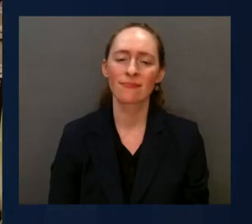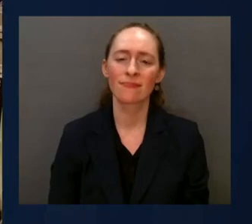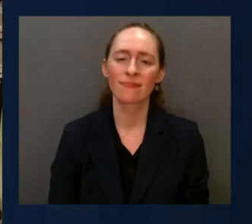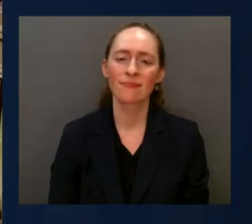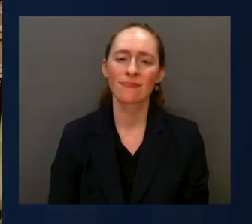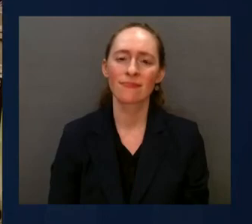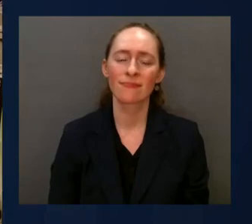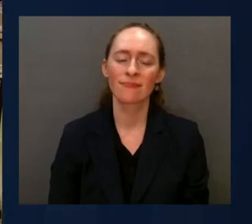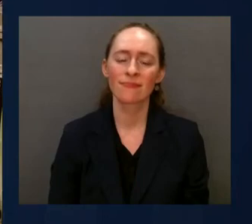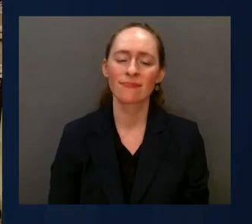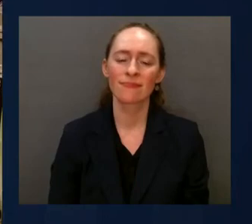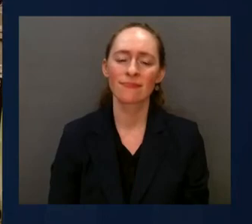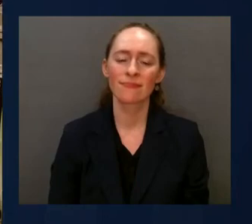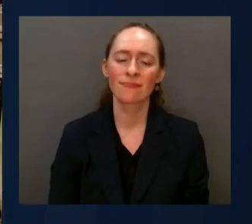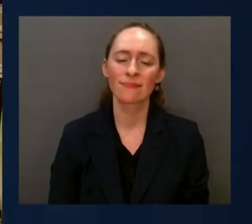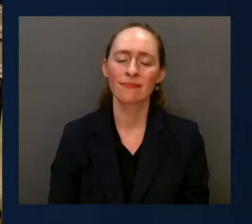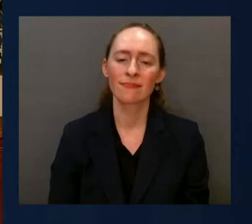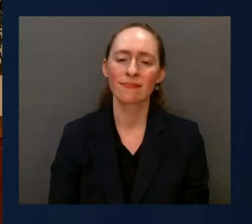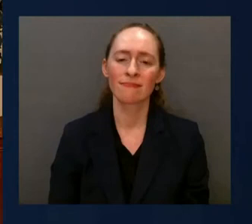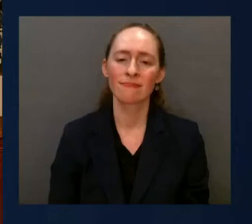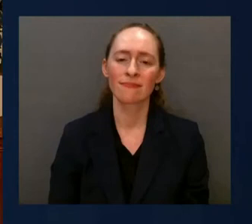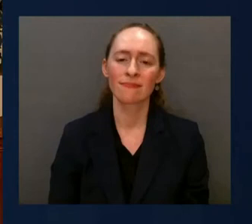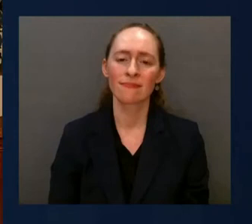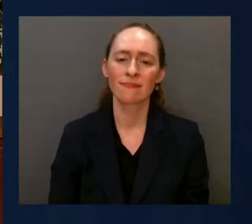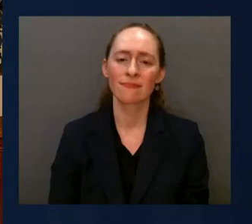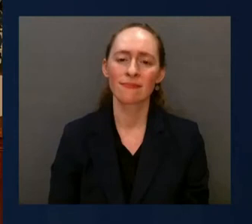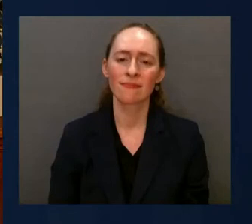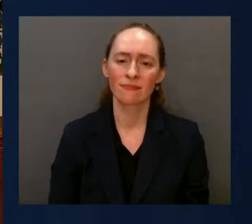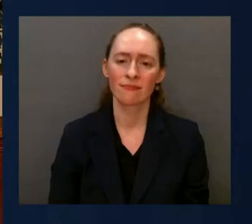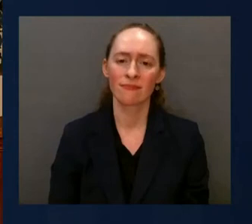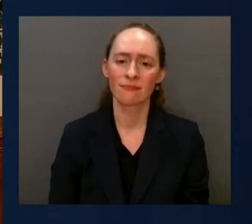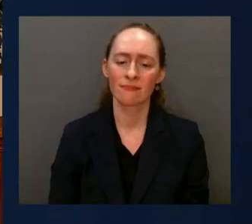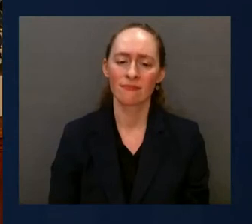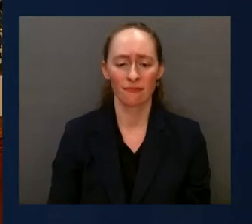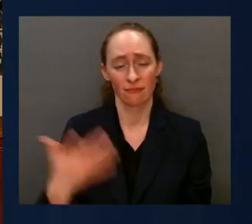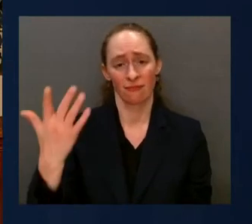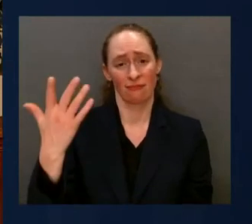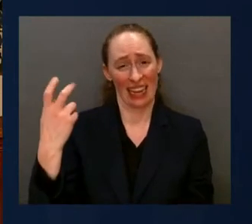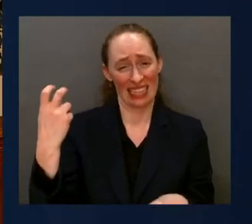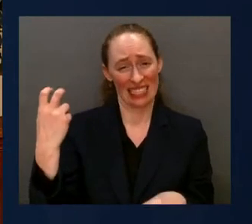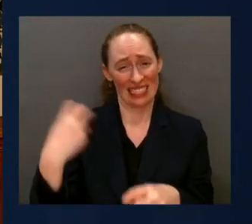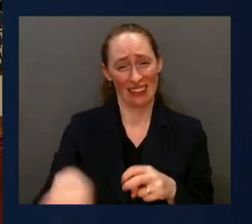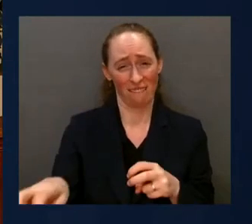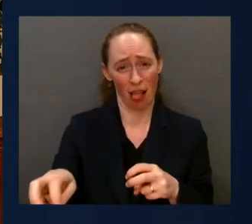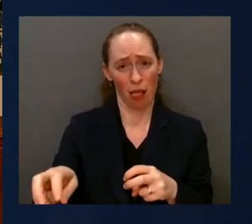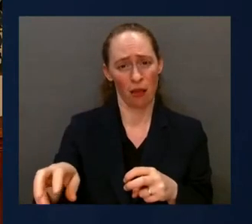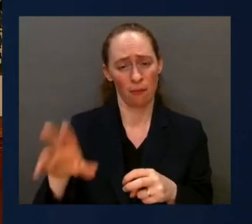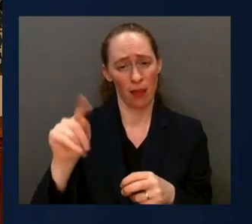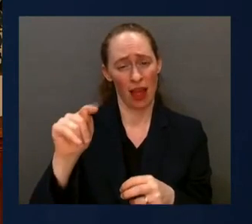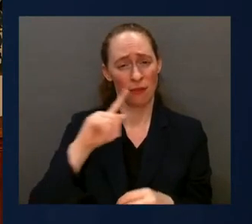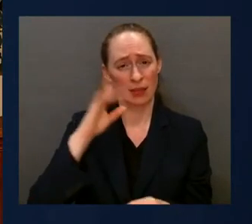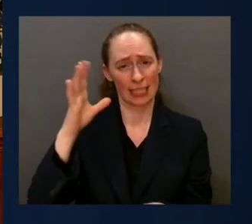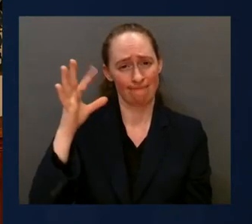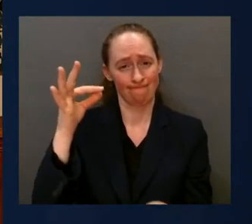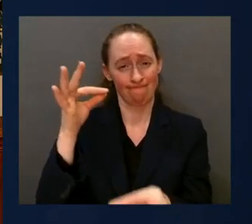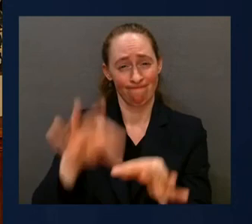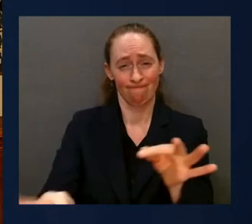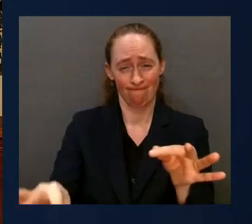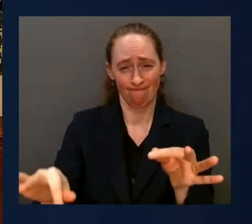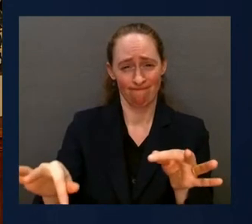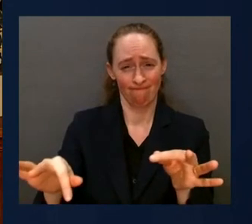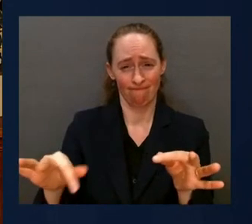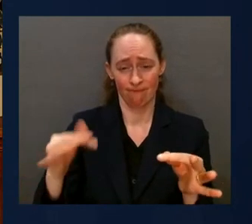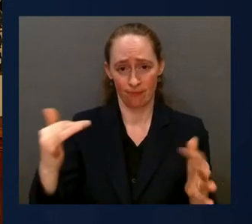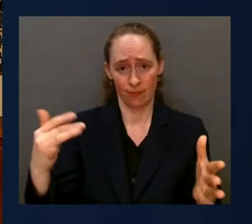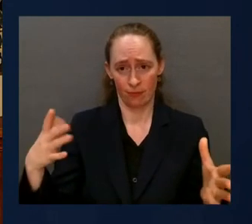folks, it's difficult, but it's simple. All of us in this chamber, we need to rise to this moment. We can't turn